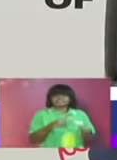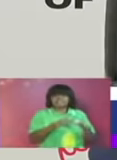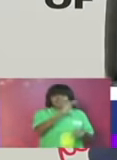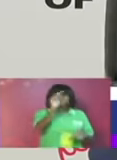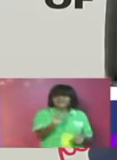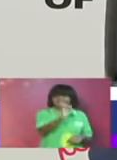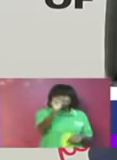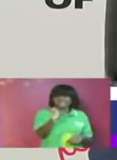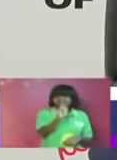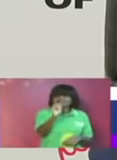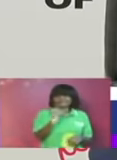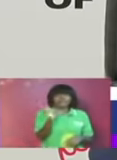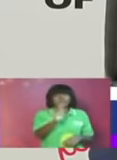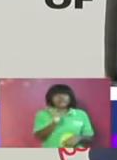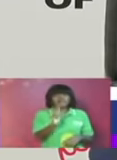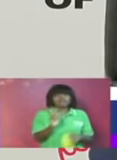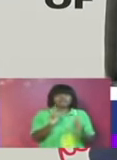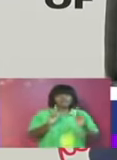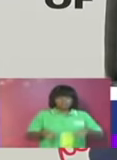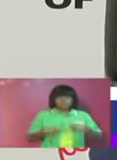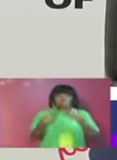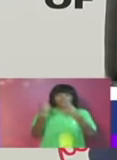been allocated 3,000